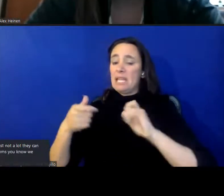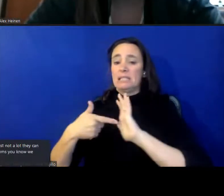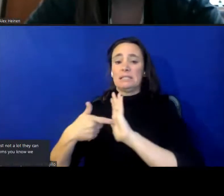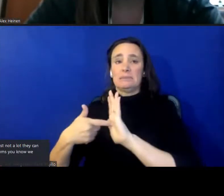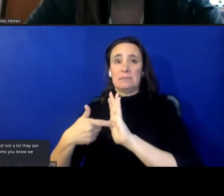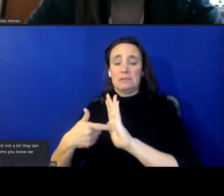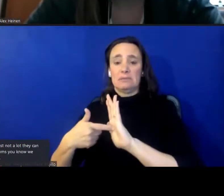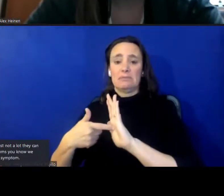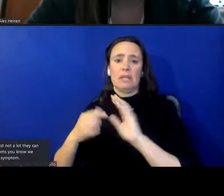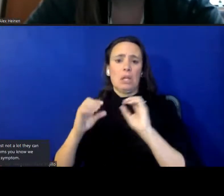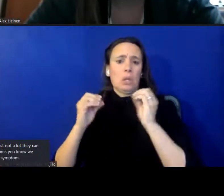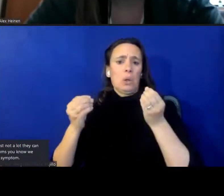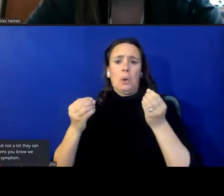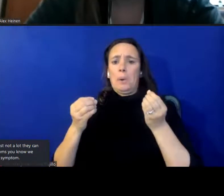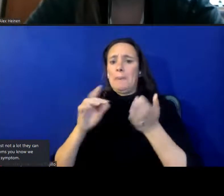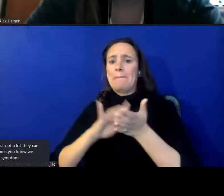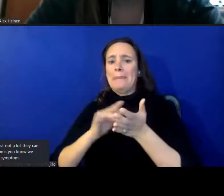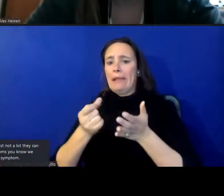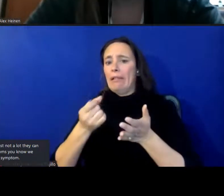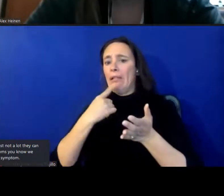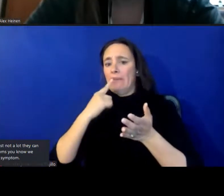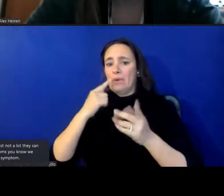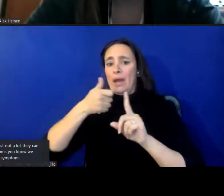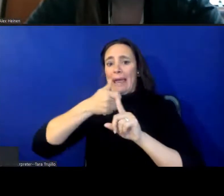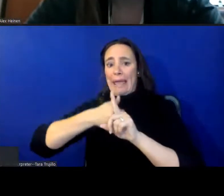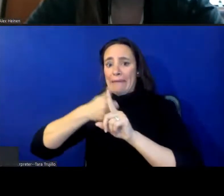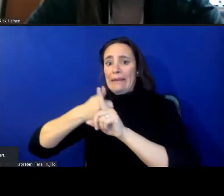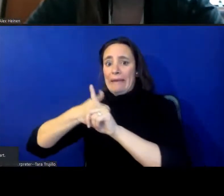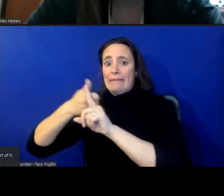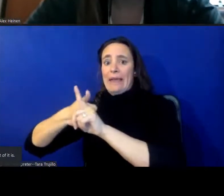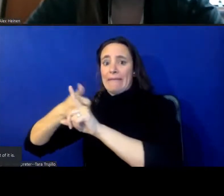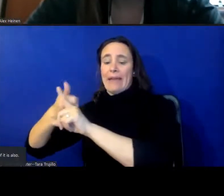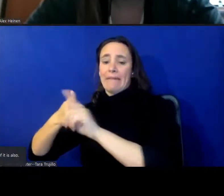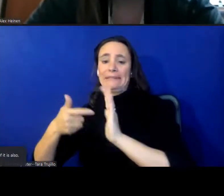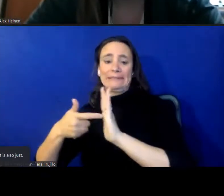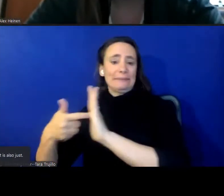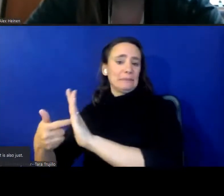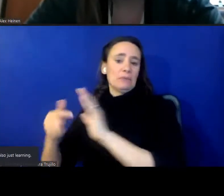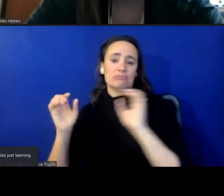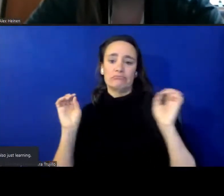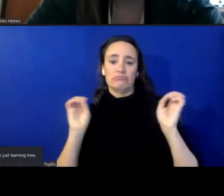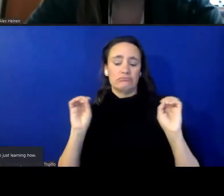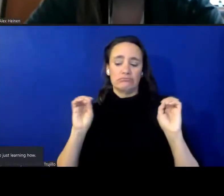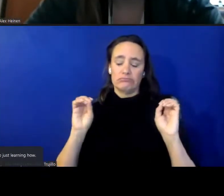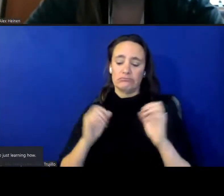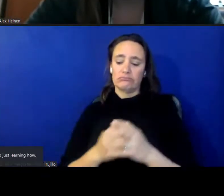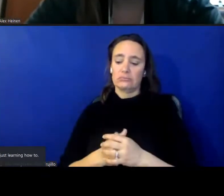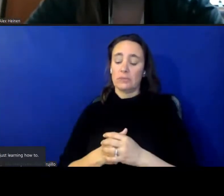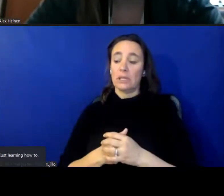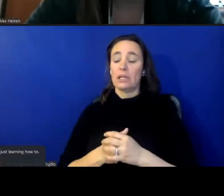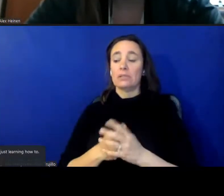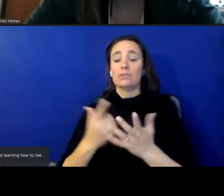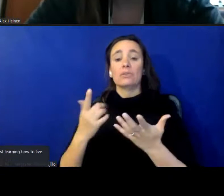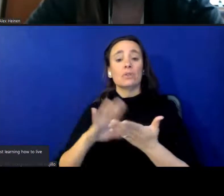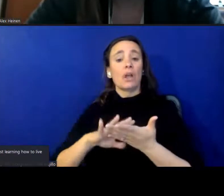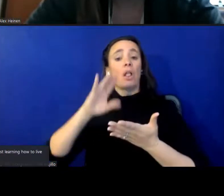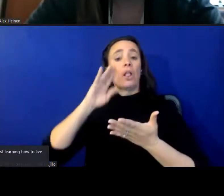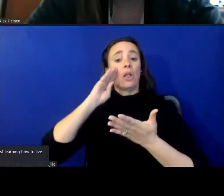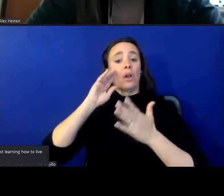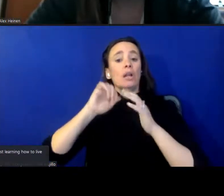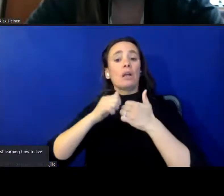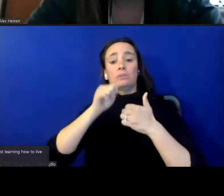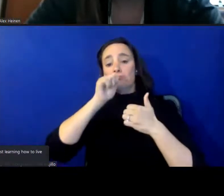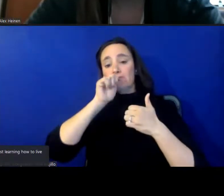for every symptom. And so part of it is also just learning how to live with your